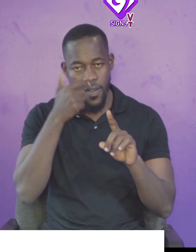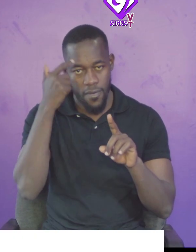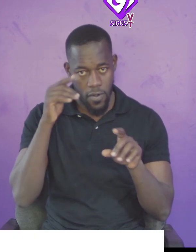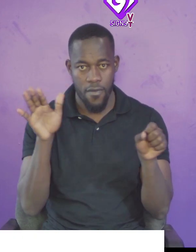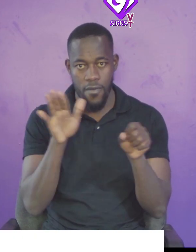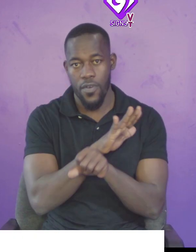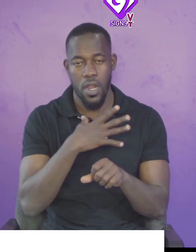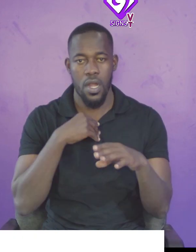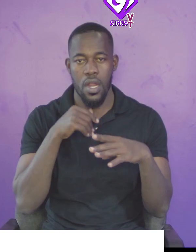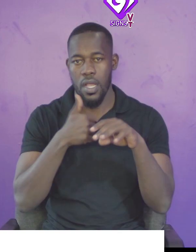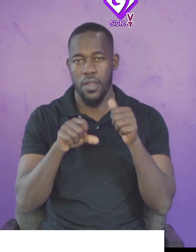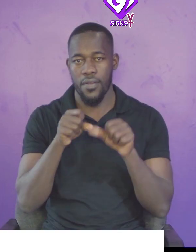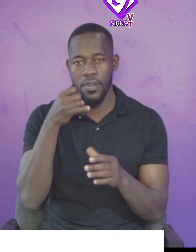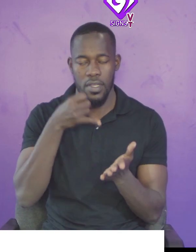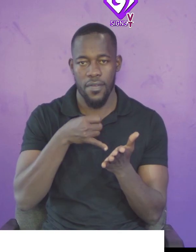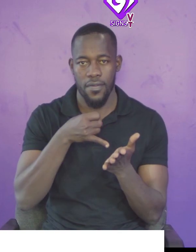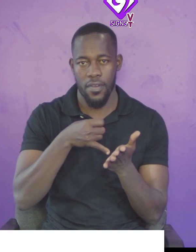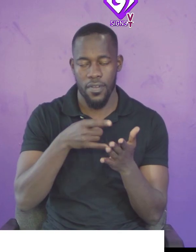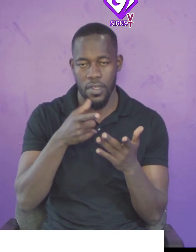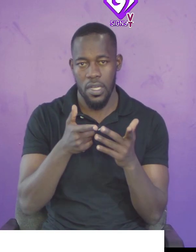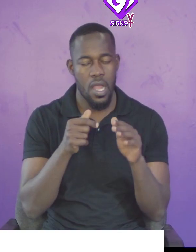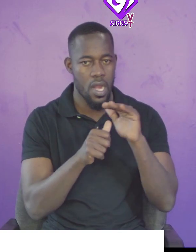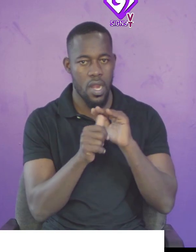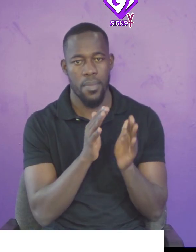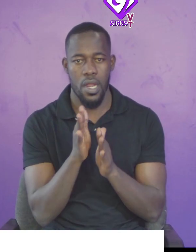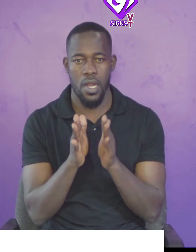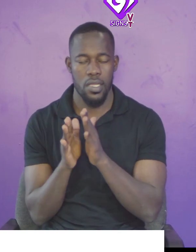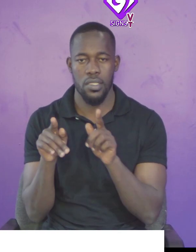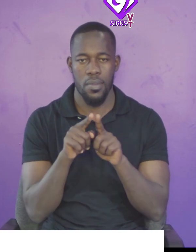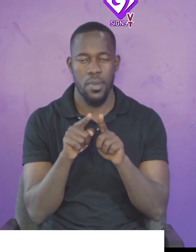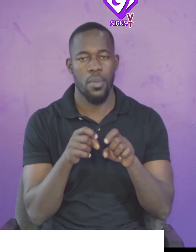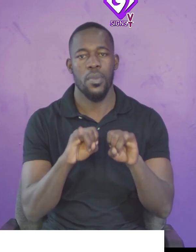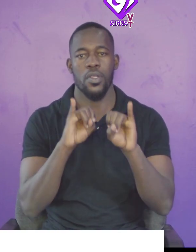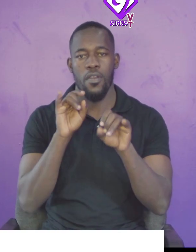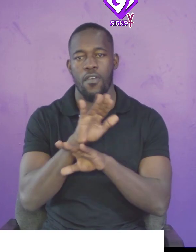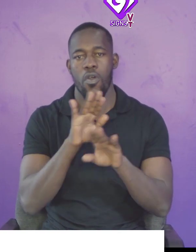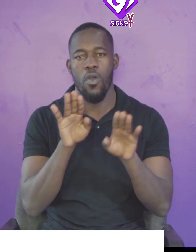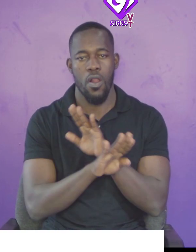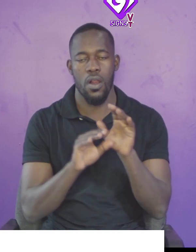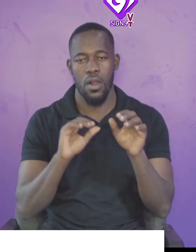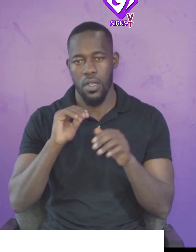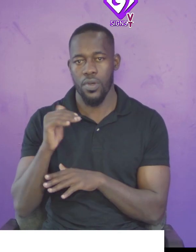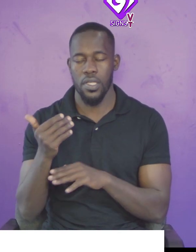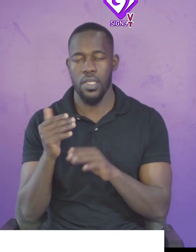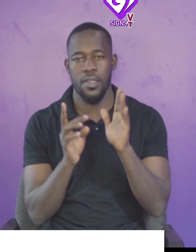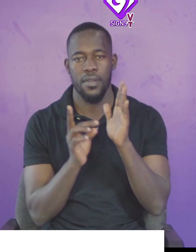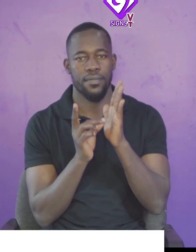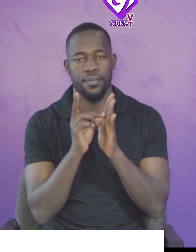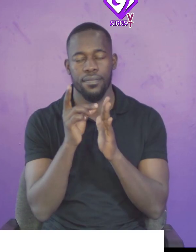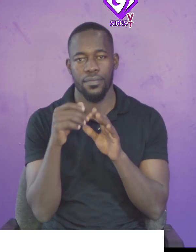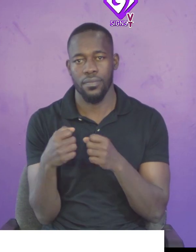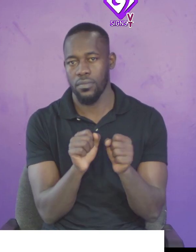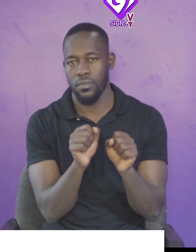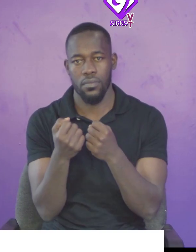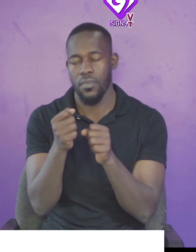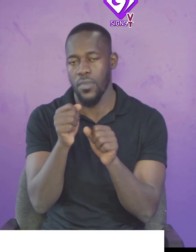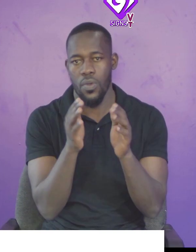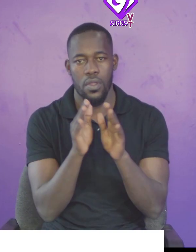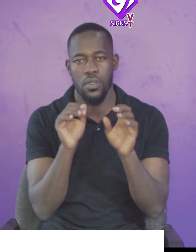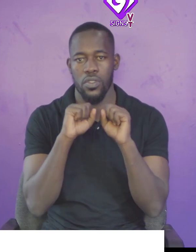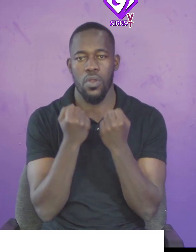and active involvement in the planning and execution of all county development strategies and